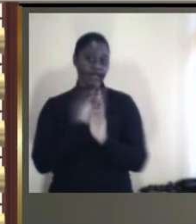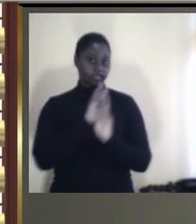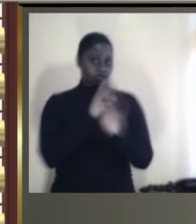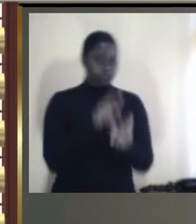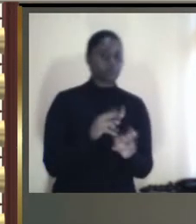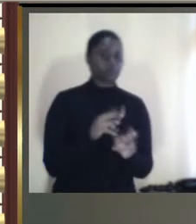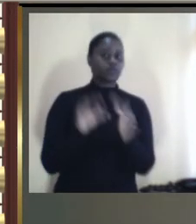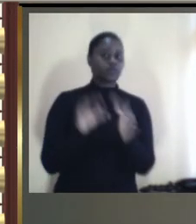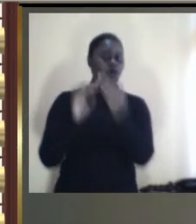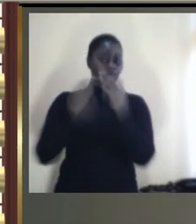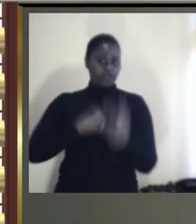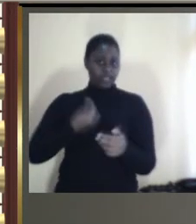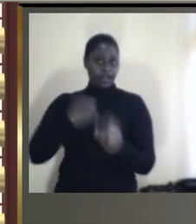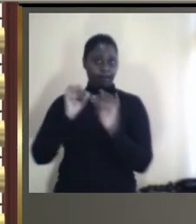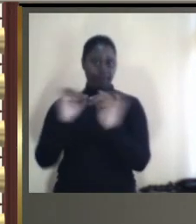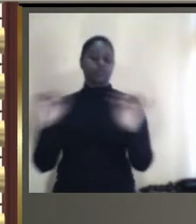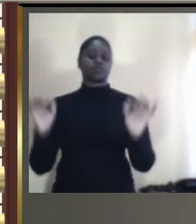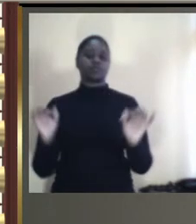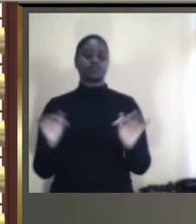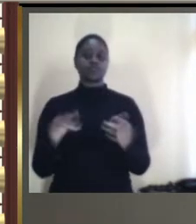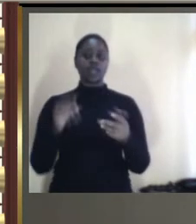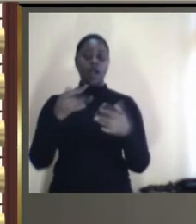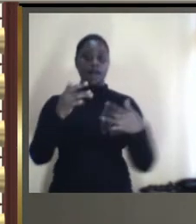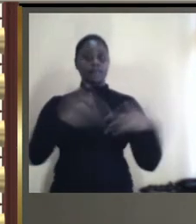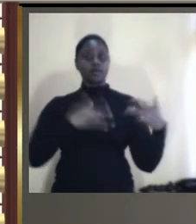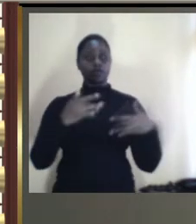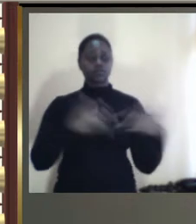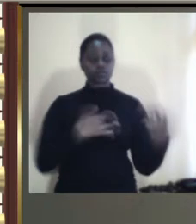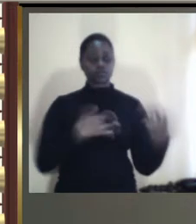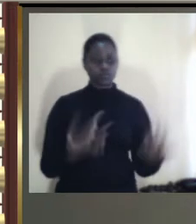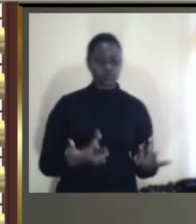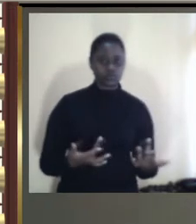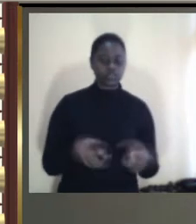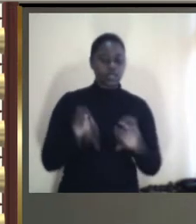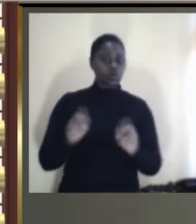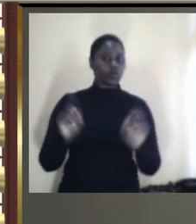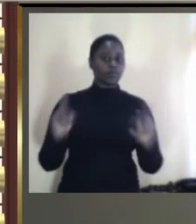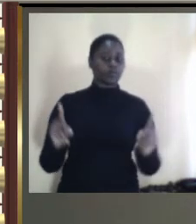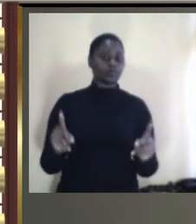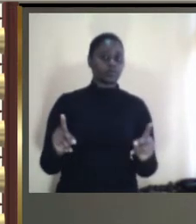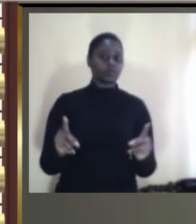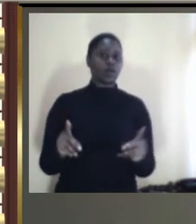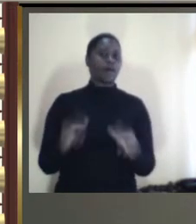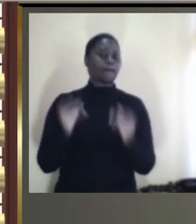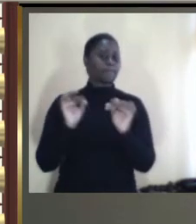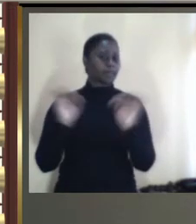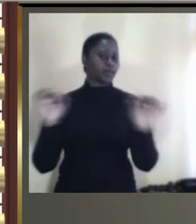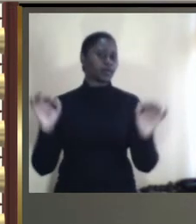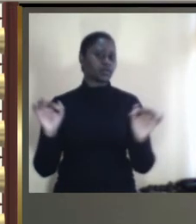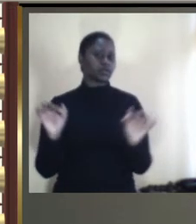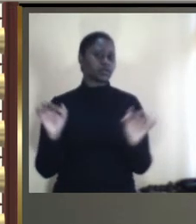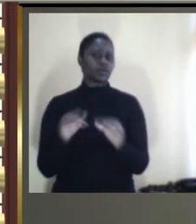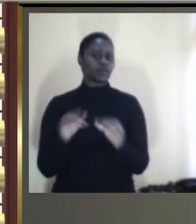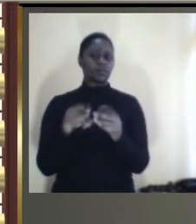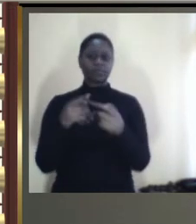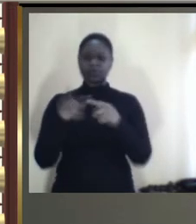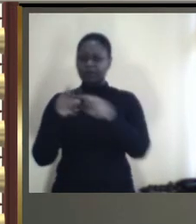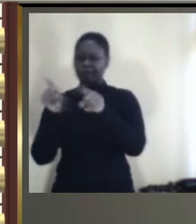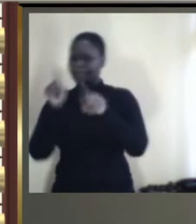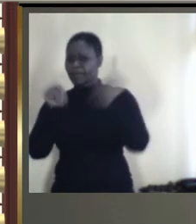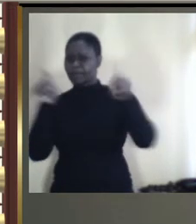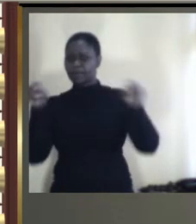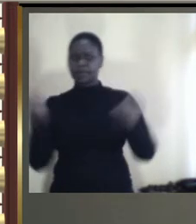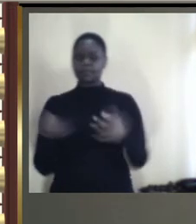the plight of young people. I am concerned, though, that the opportunity of plowing of cannabis in